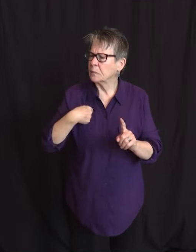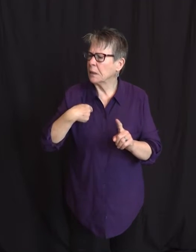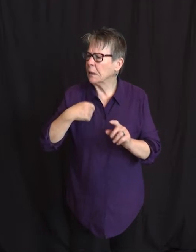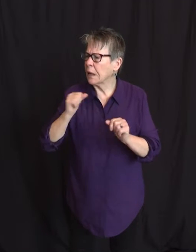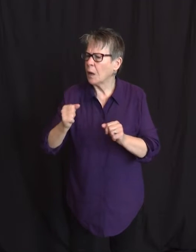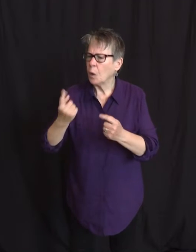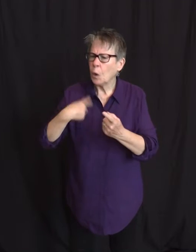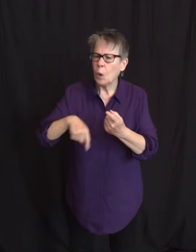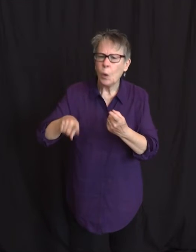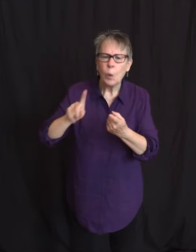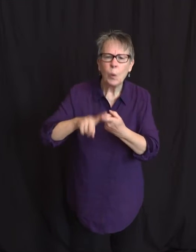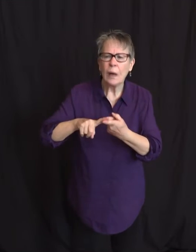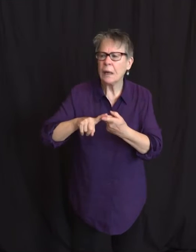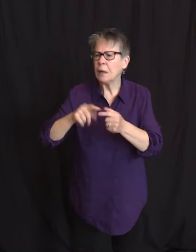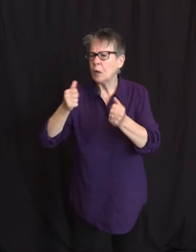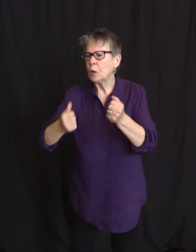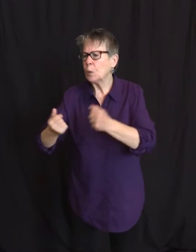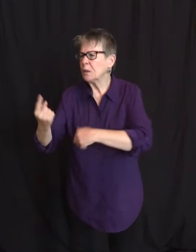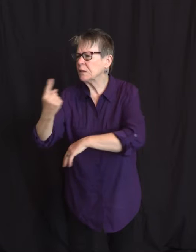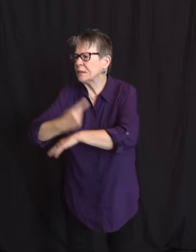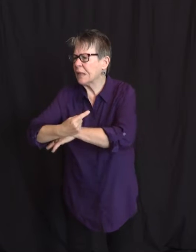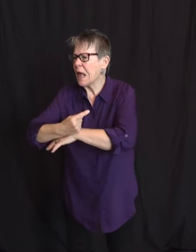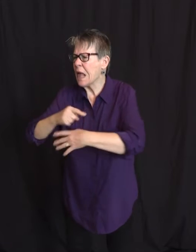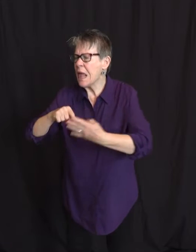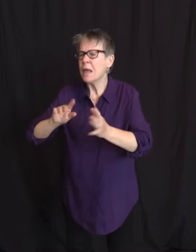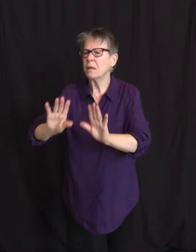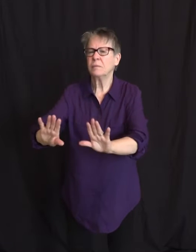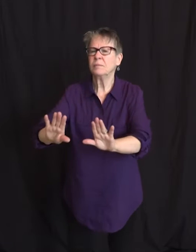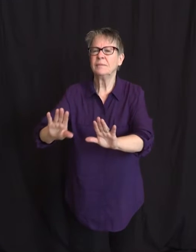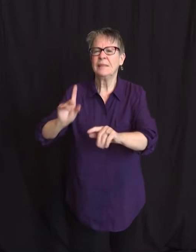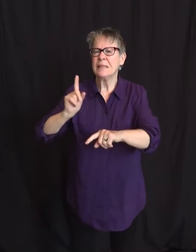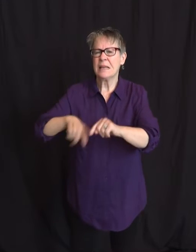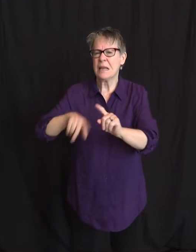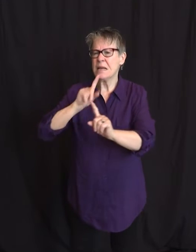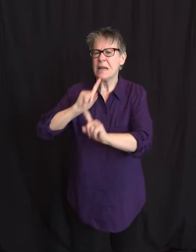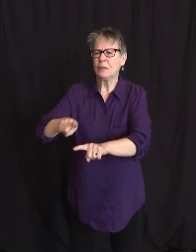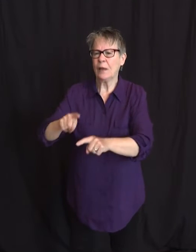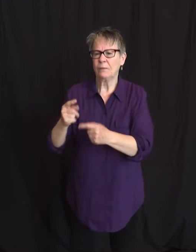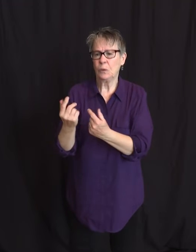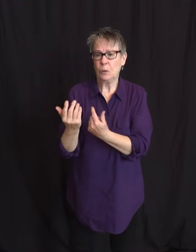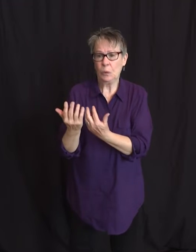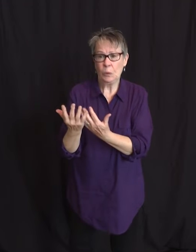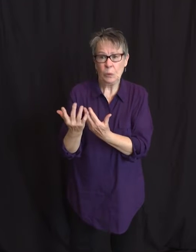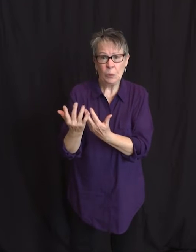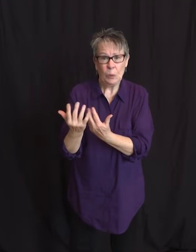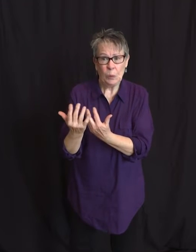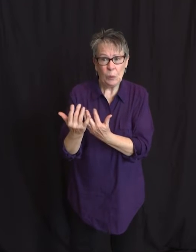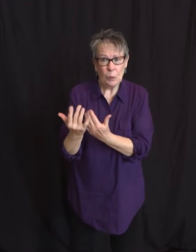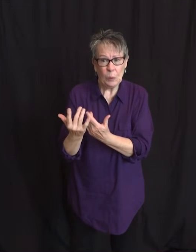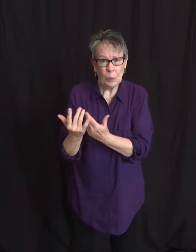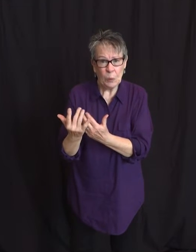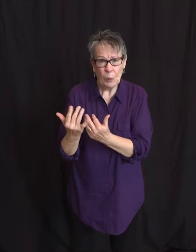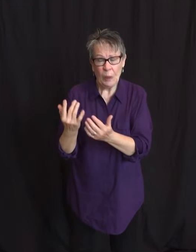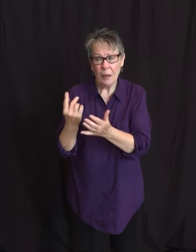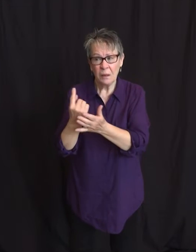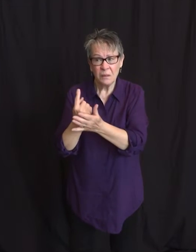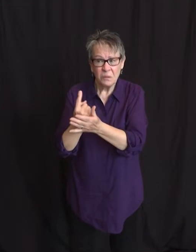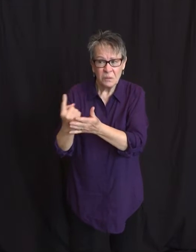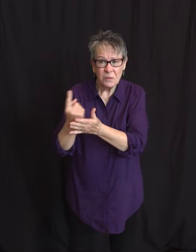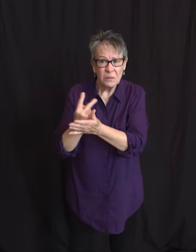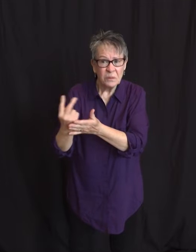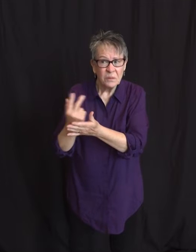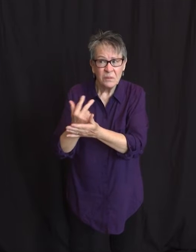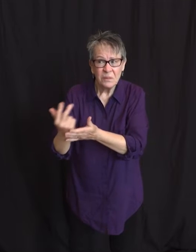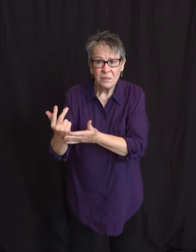so everybody, folks, if you want to get back to some semblance of normal, the most important thing you can do right